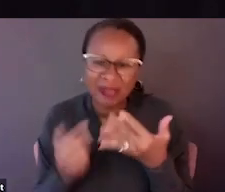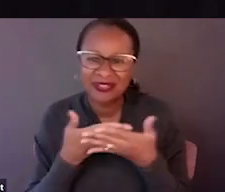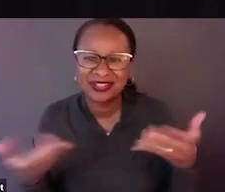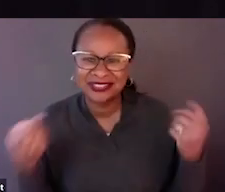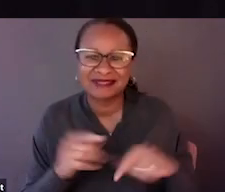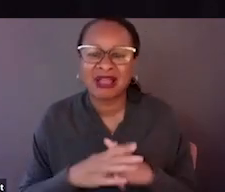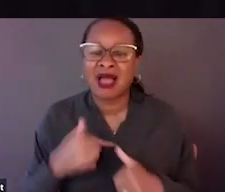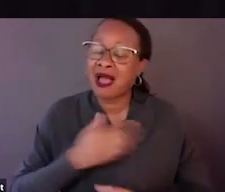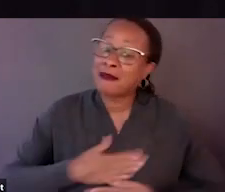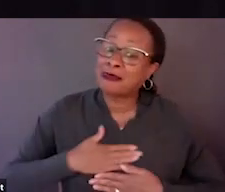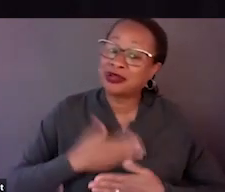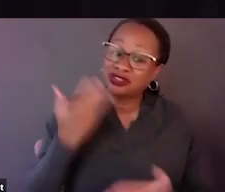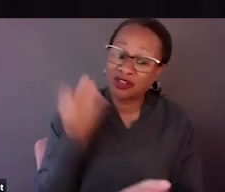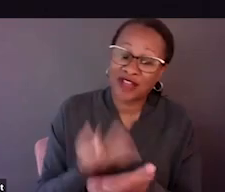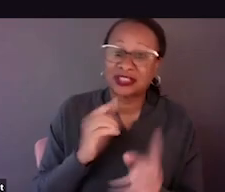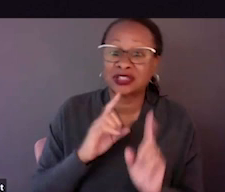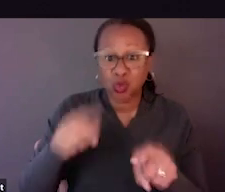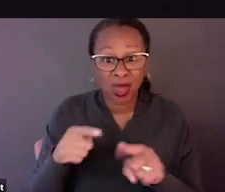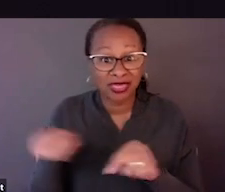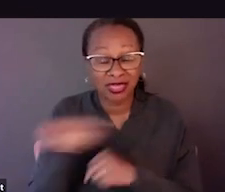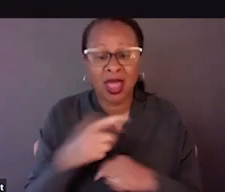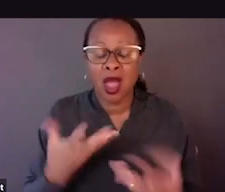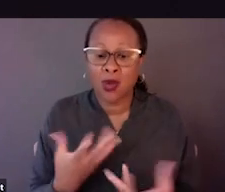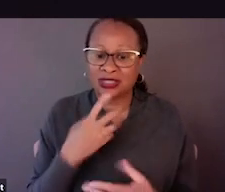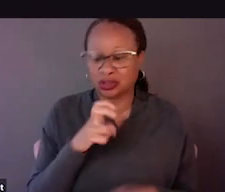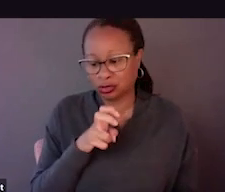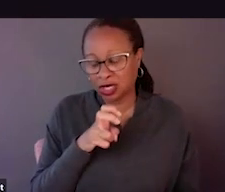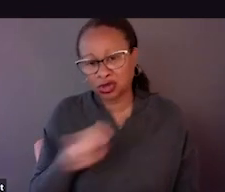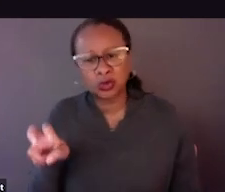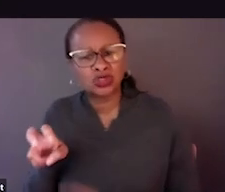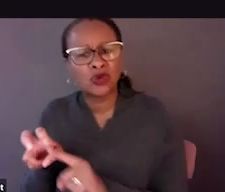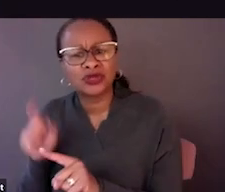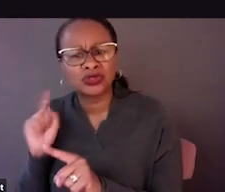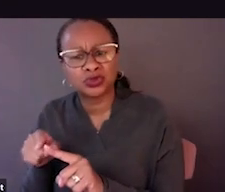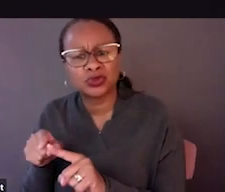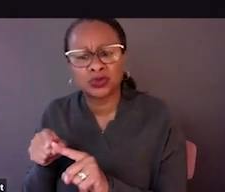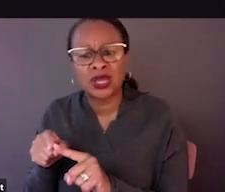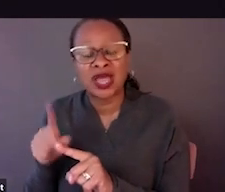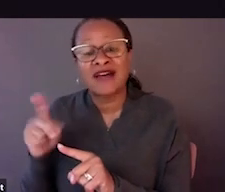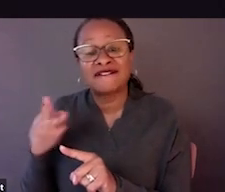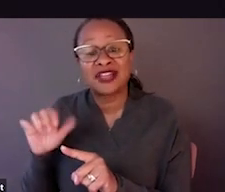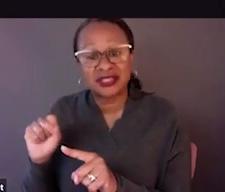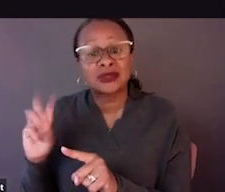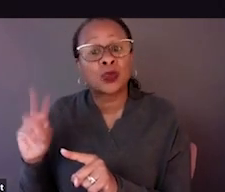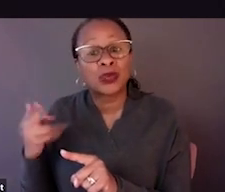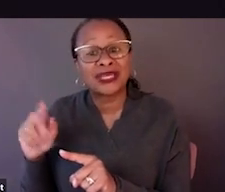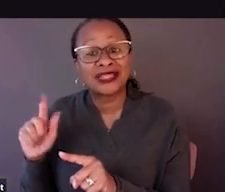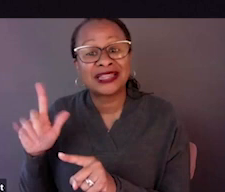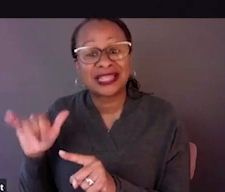I appreciated the fact that you went there. I just want to segue and go into Phyllis Wheatley for a moment, if we